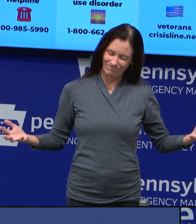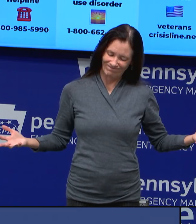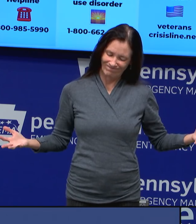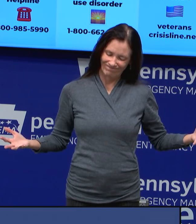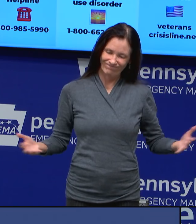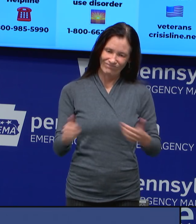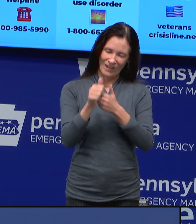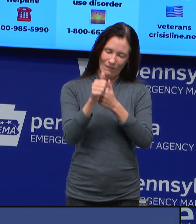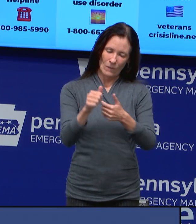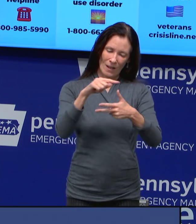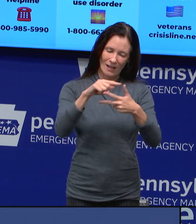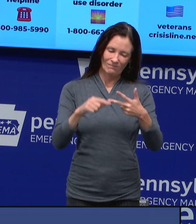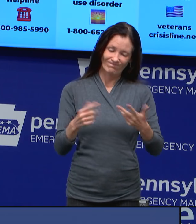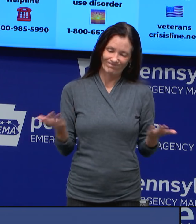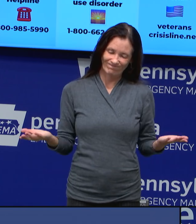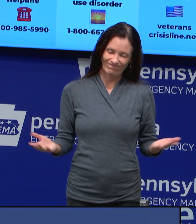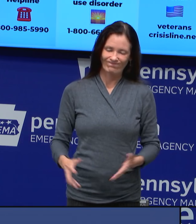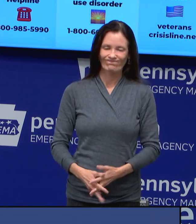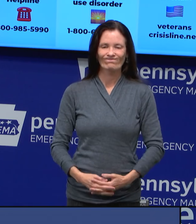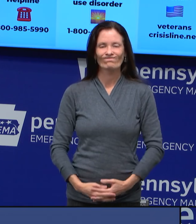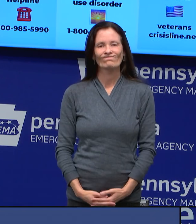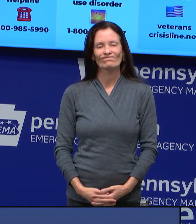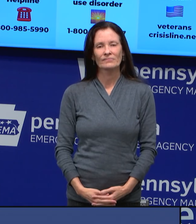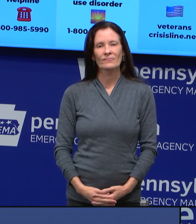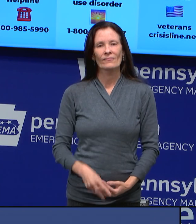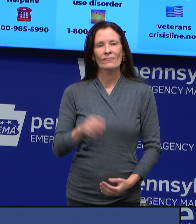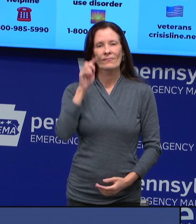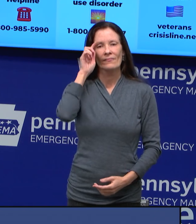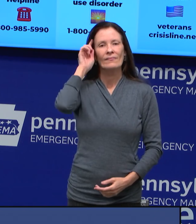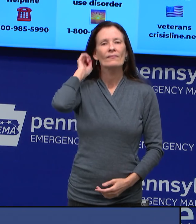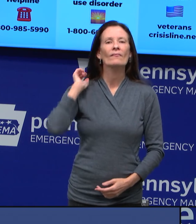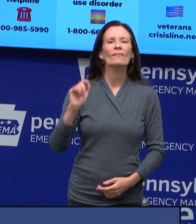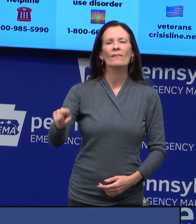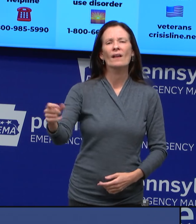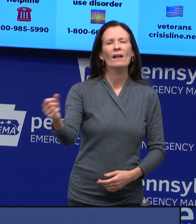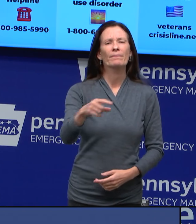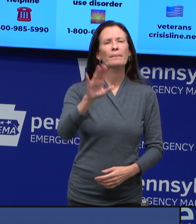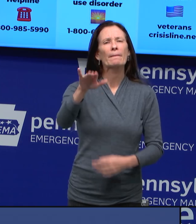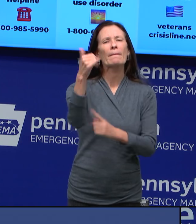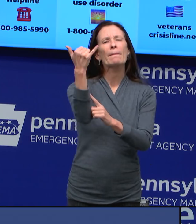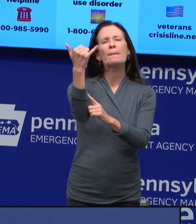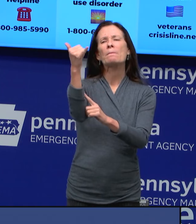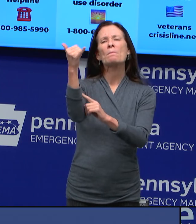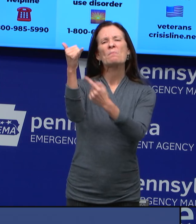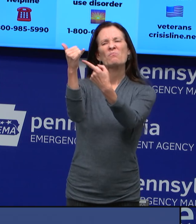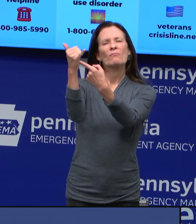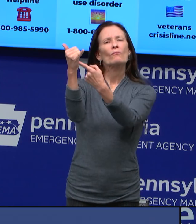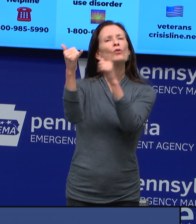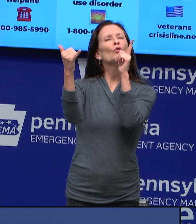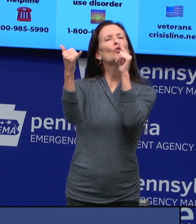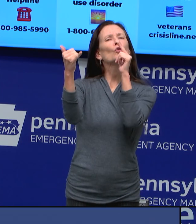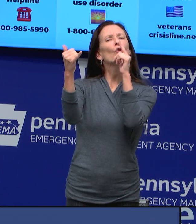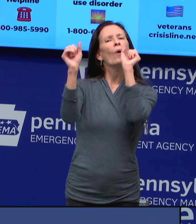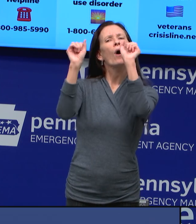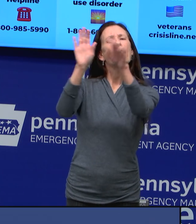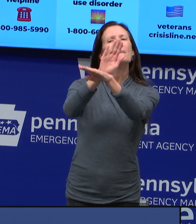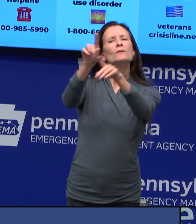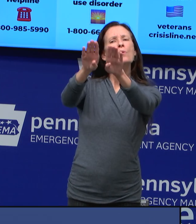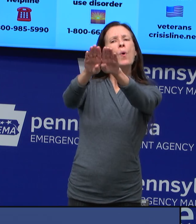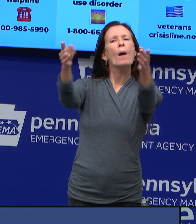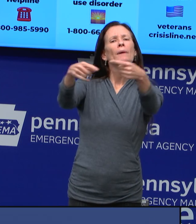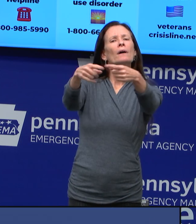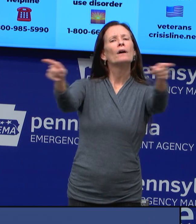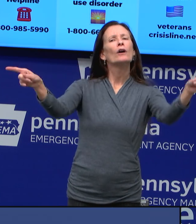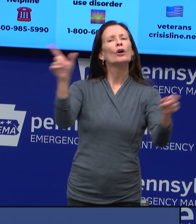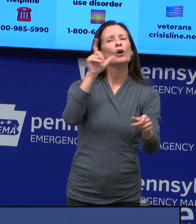of businesses will be permitted to open in the yellow phase? For instance, golf courses, beauticians, barbers, state parks. All manufacturers did not